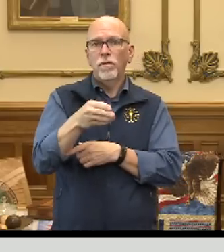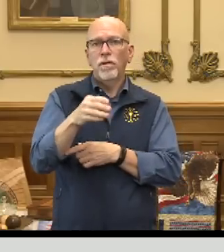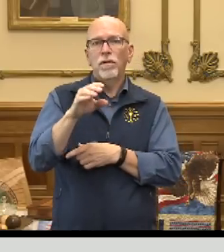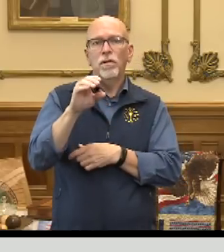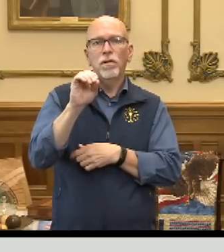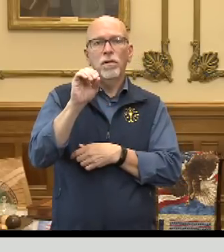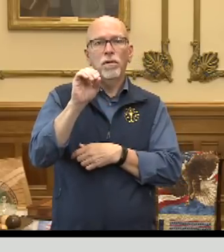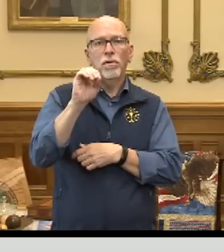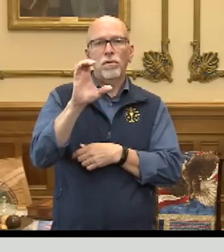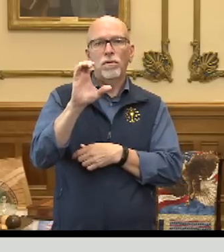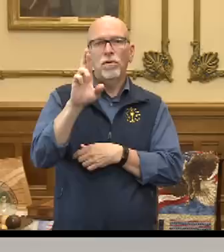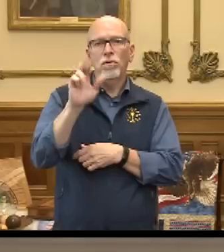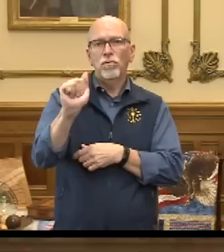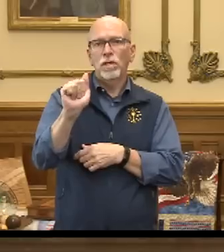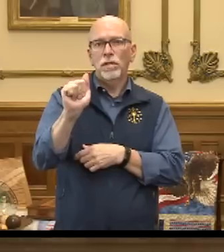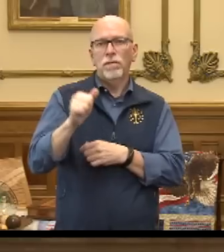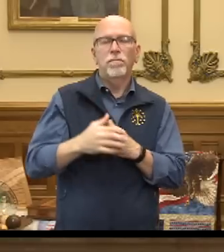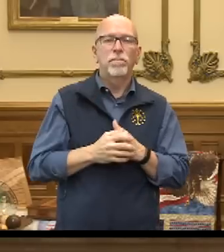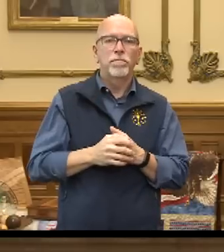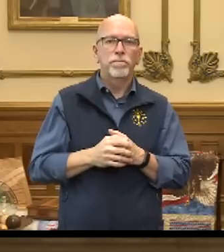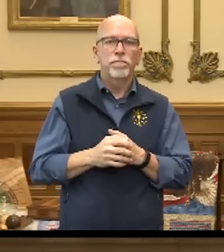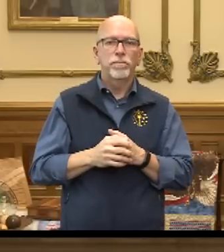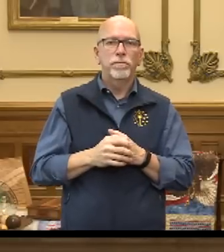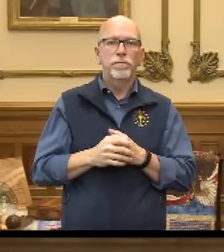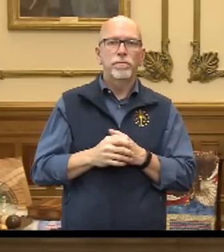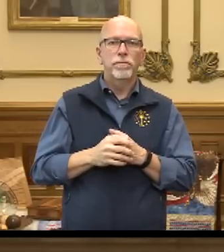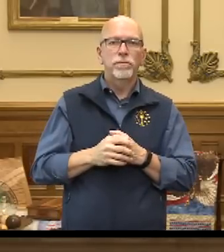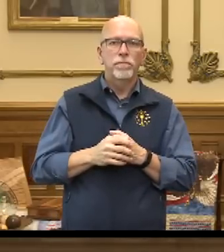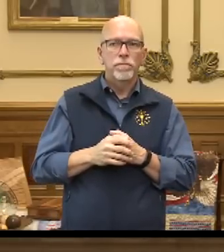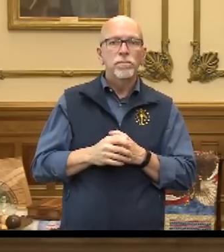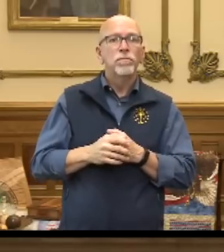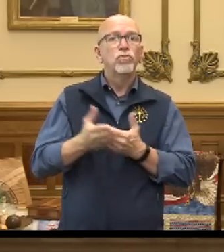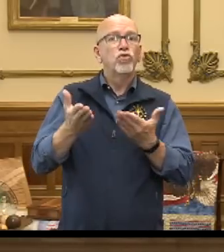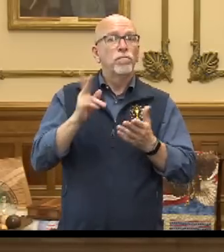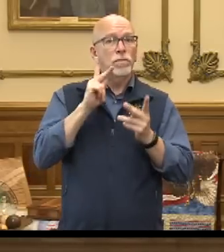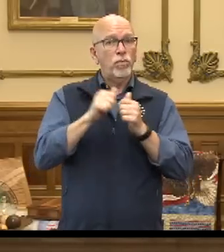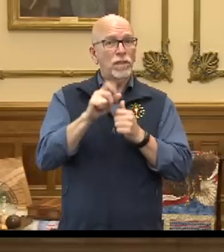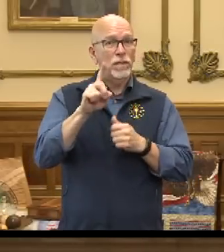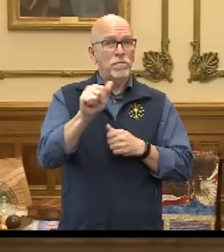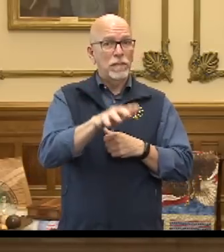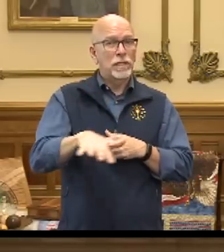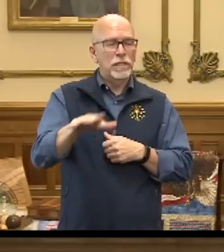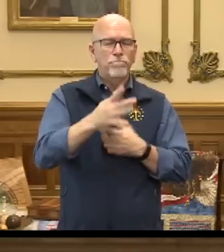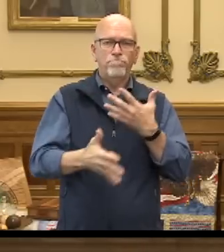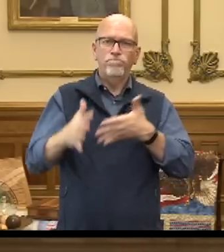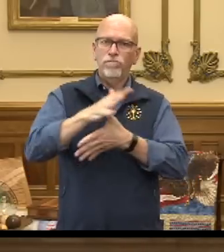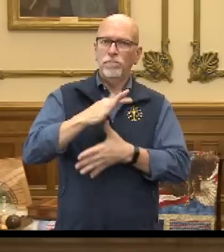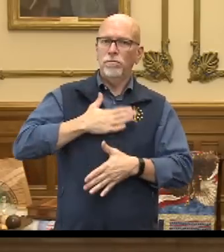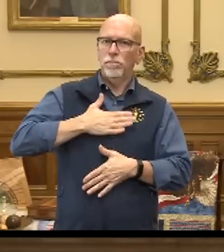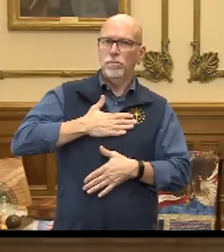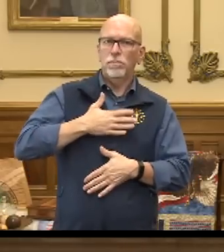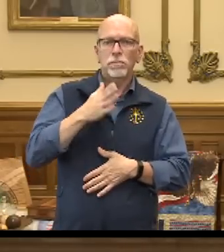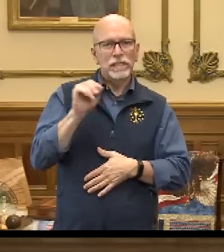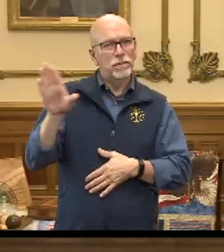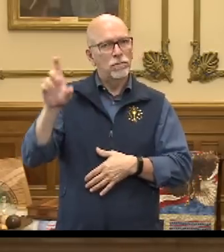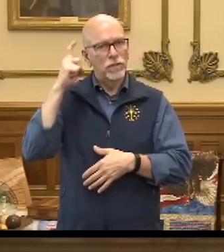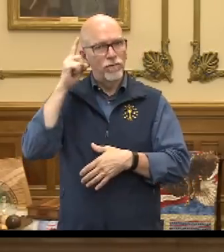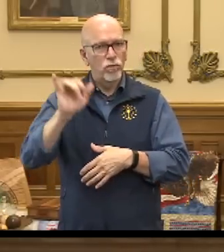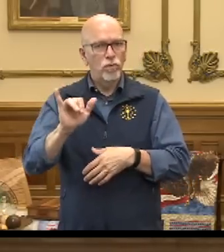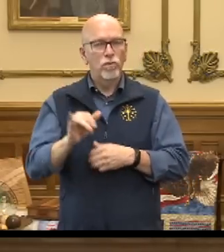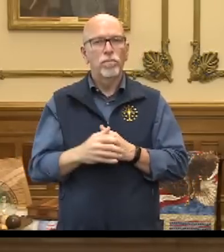in.gov/OCRA, O-C-R-A. Serving Hoosiers with disabilities is a priority of mine and of yours,